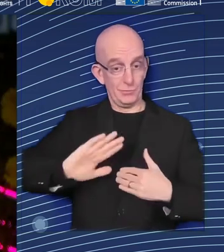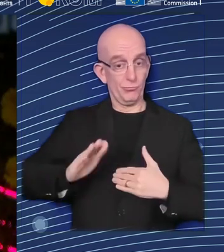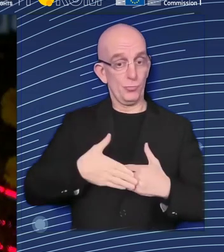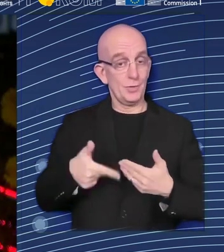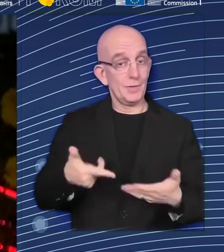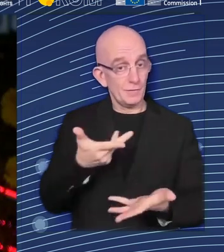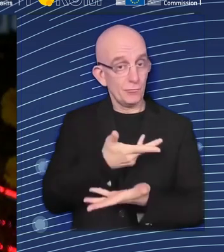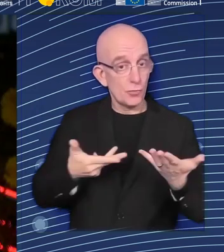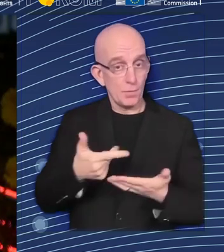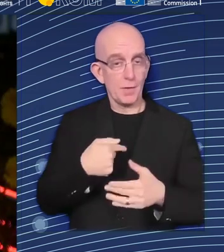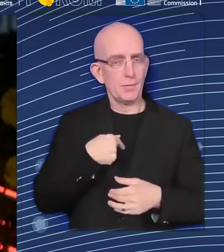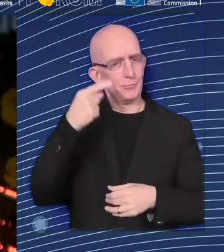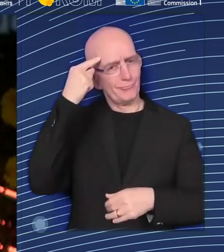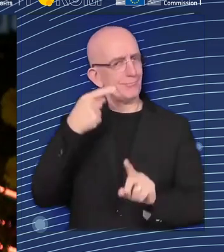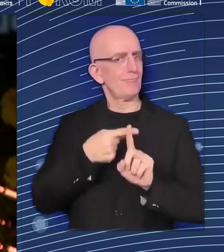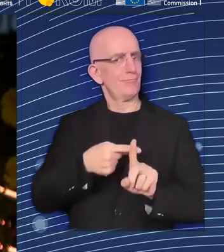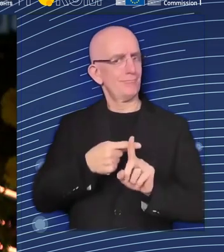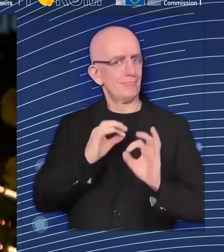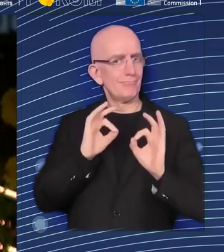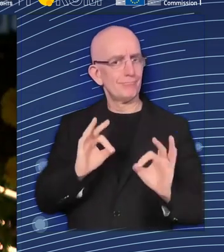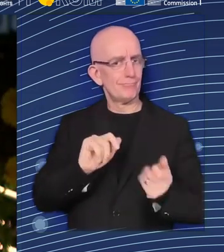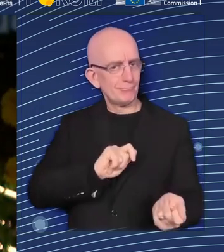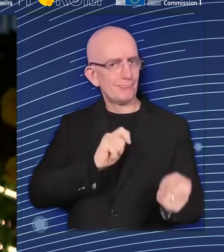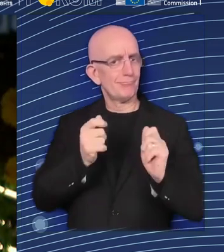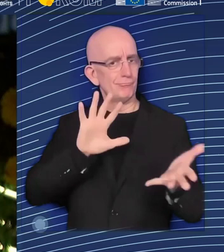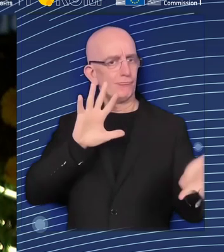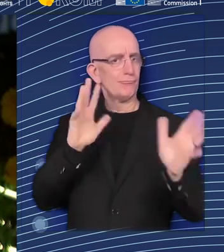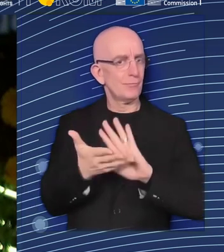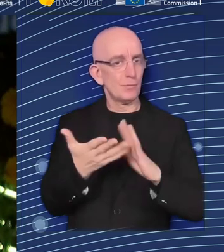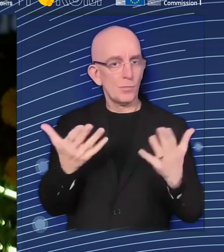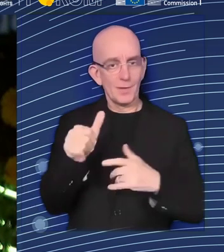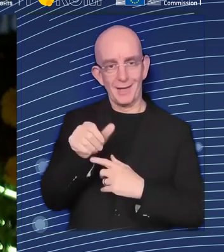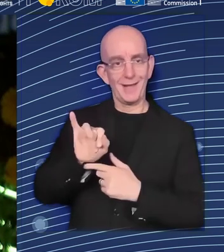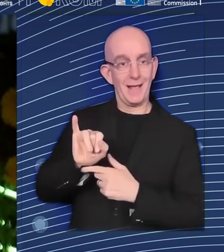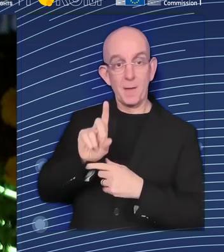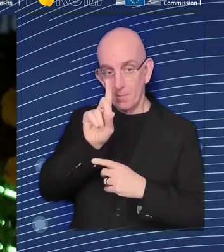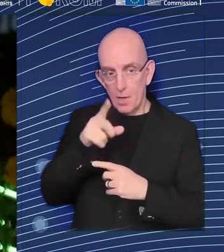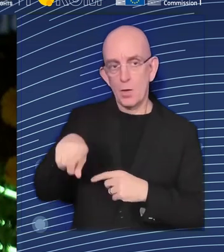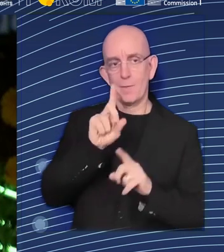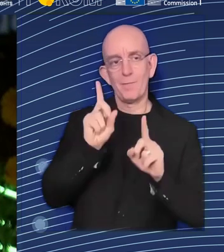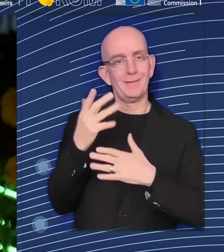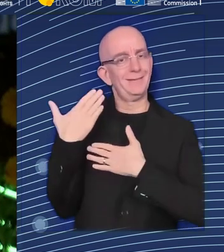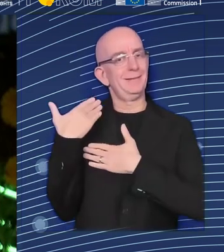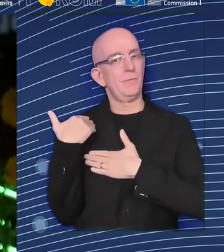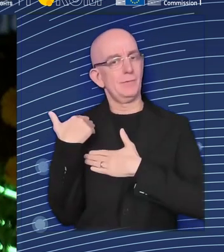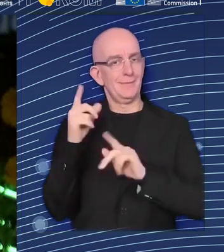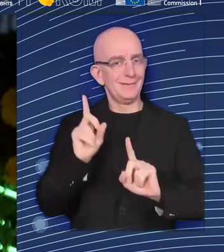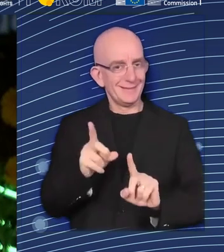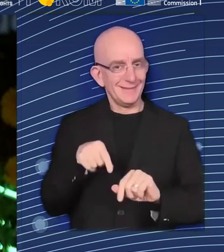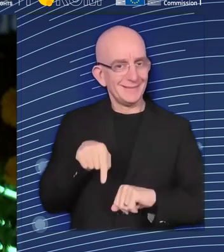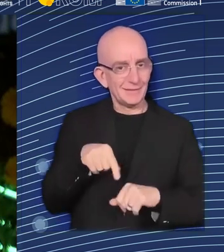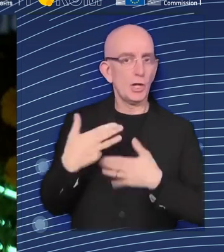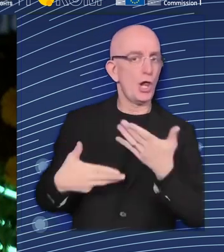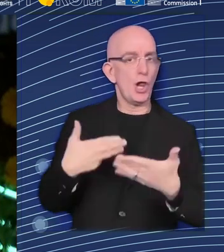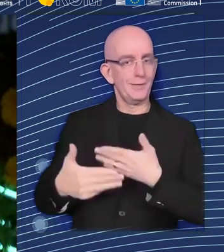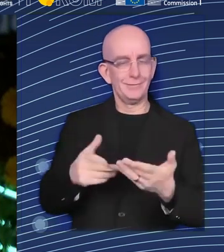2 days will shape our progressive EU strategies and policies. Looking ahead, we will carry forward these enriched